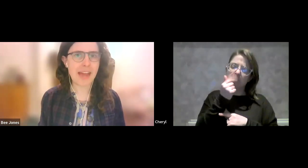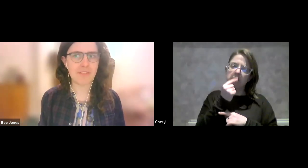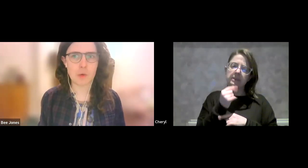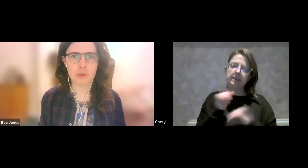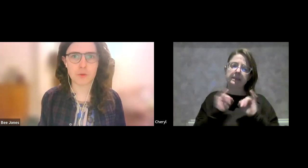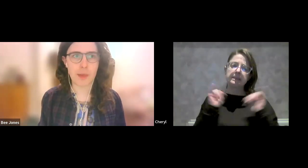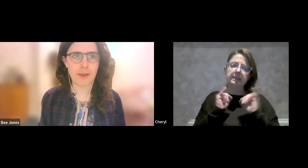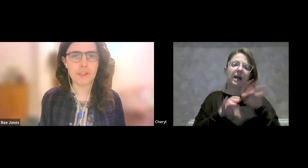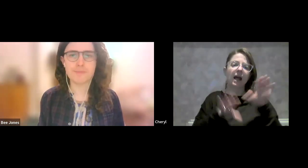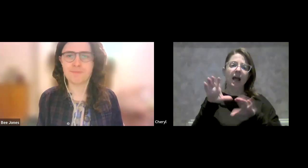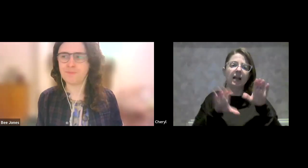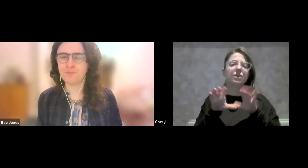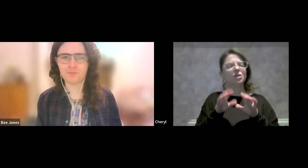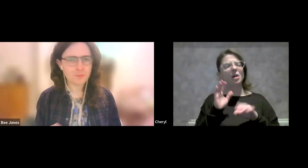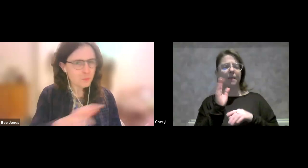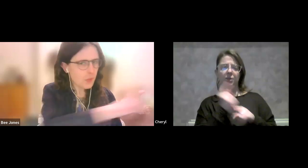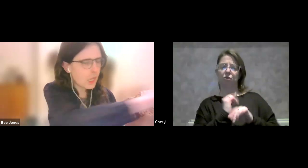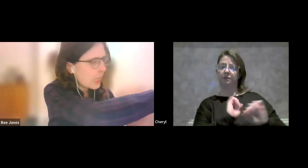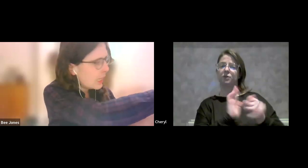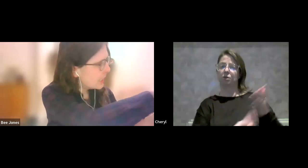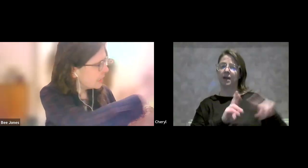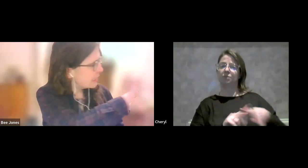I'll be having words with your parents.